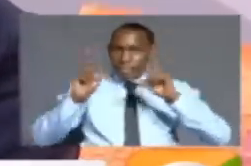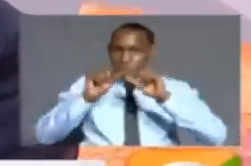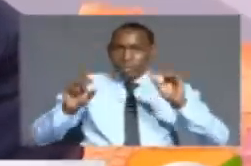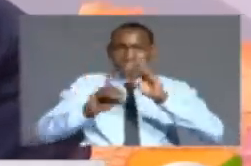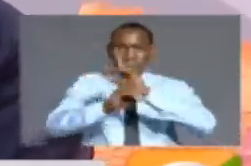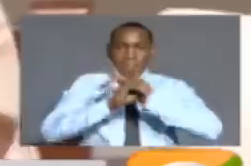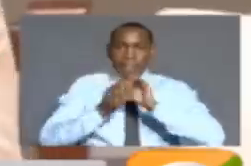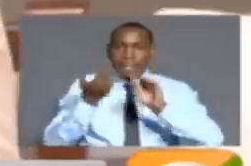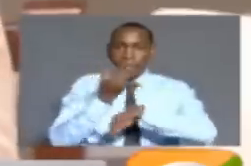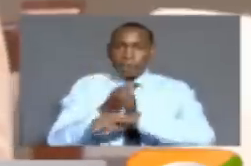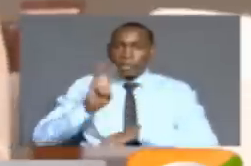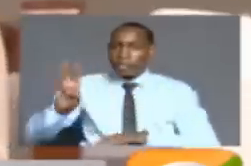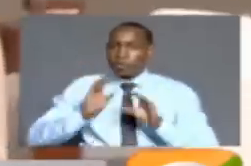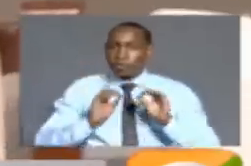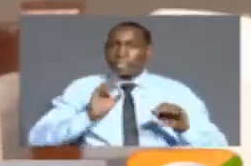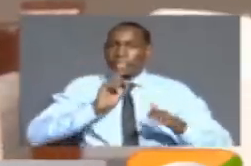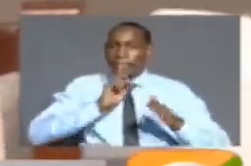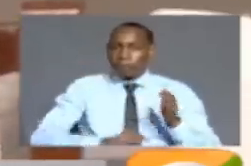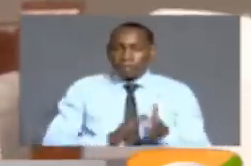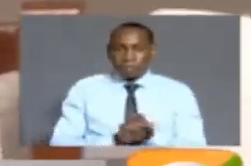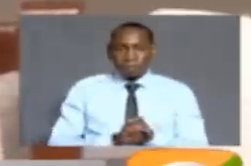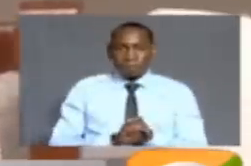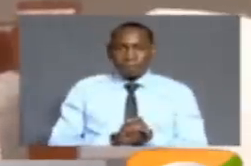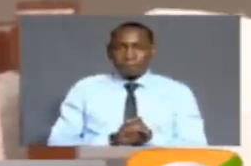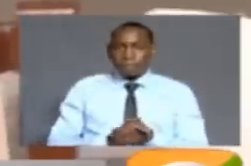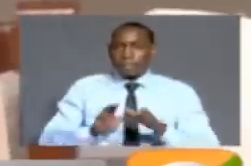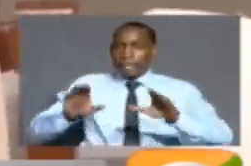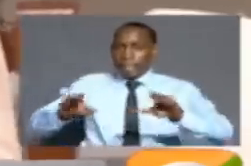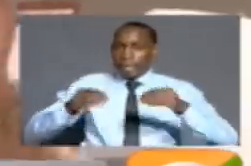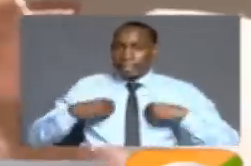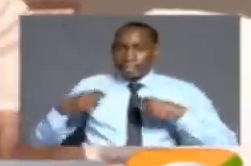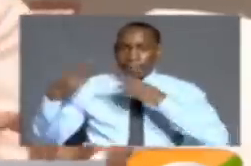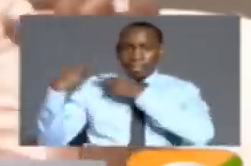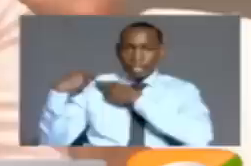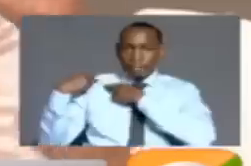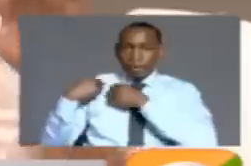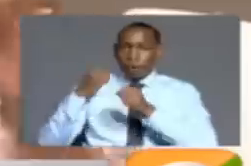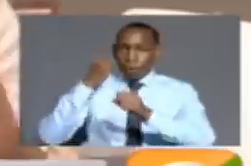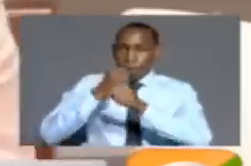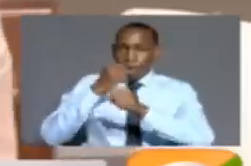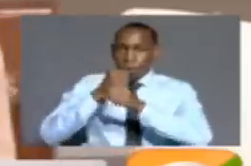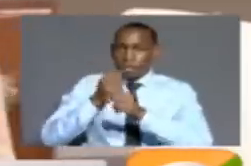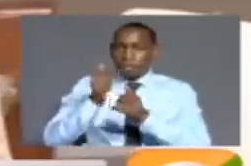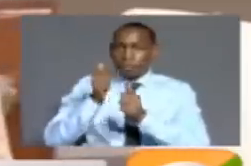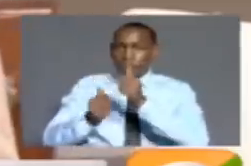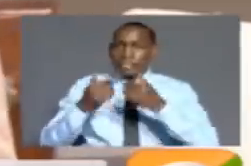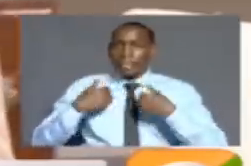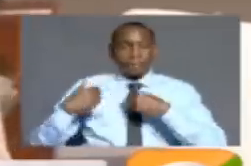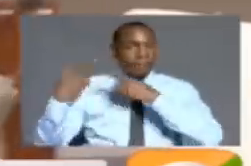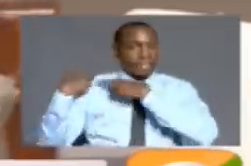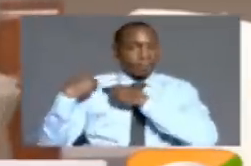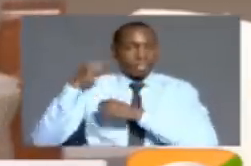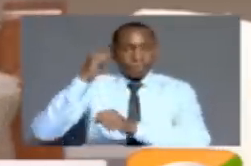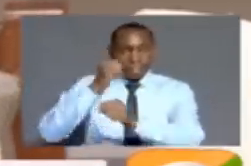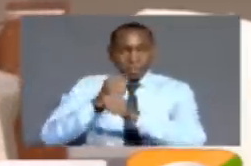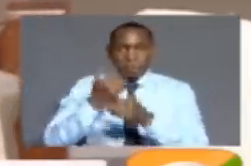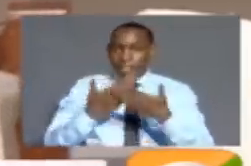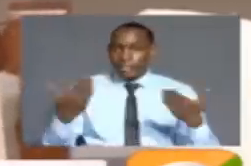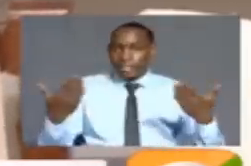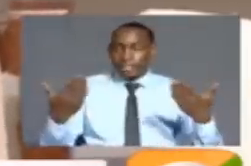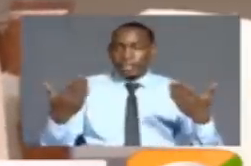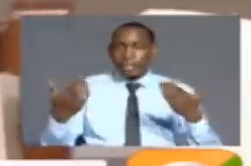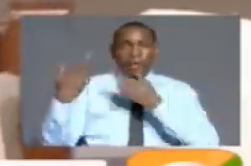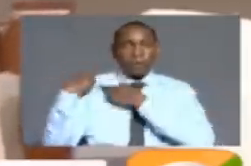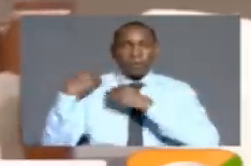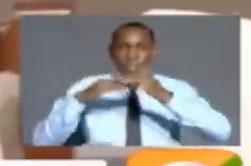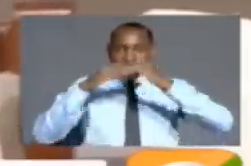defend Waititu. Yeah. What he said is, let him be held responsible for functions that are under his mandate. Right. Things, roles that